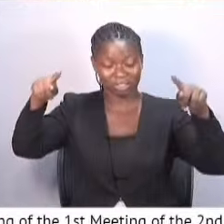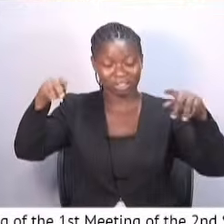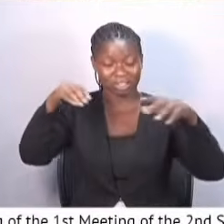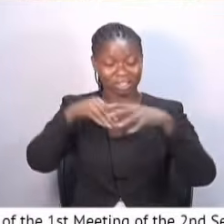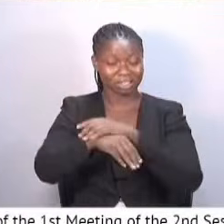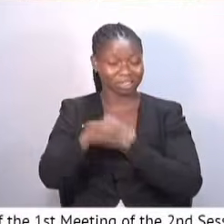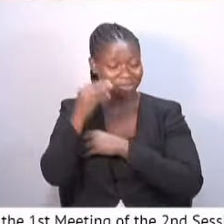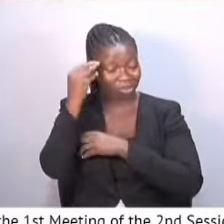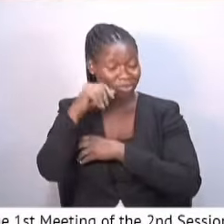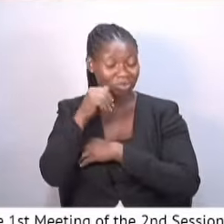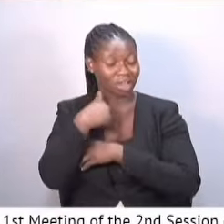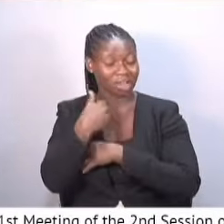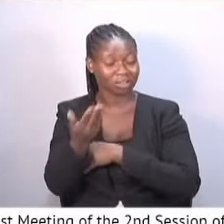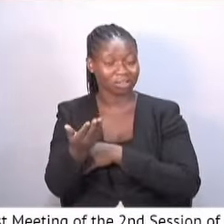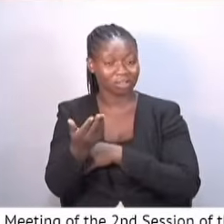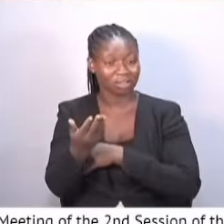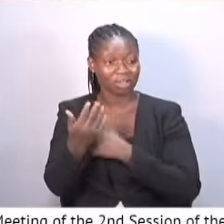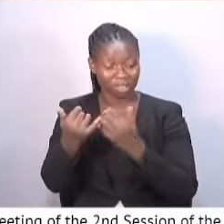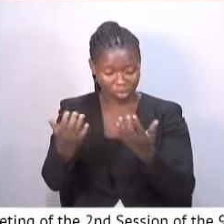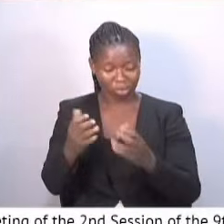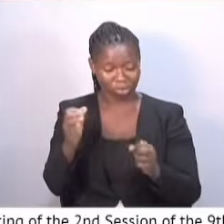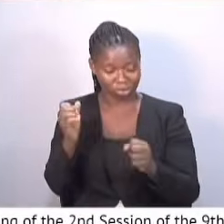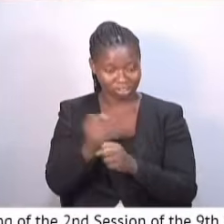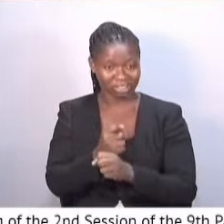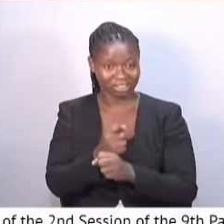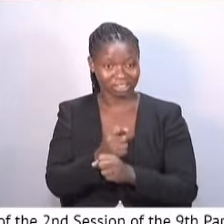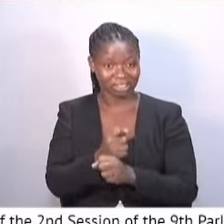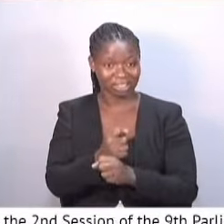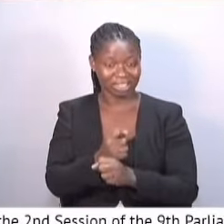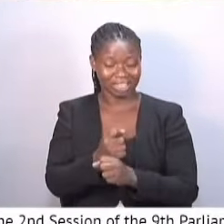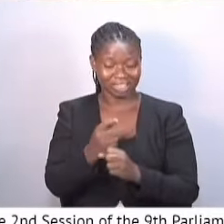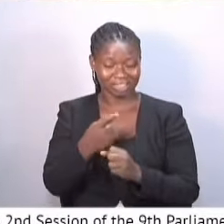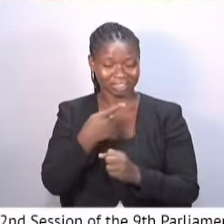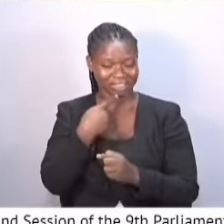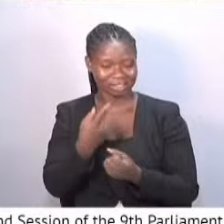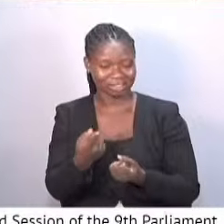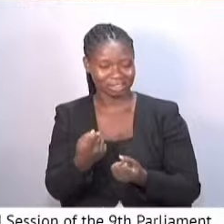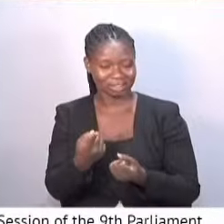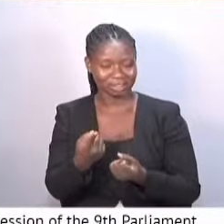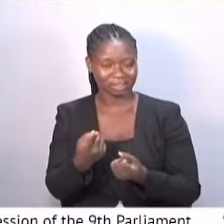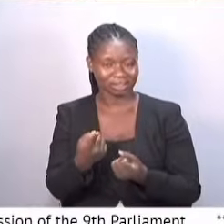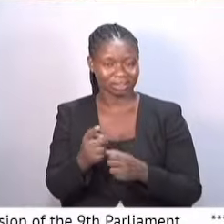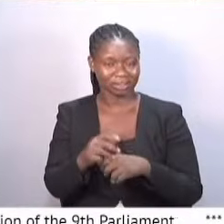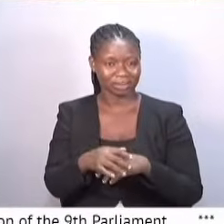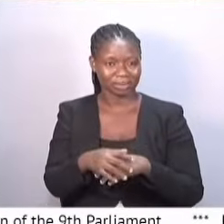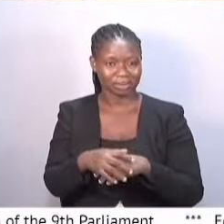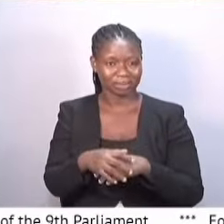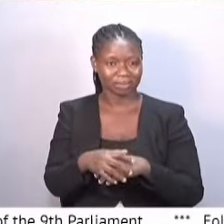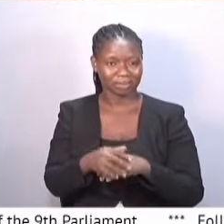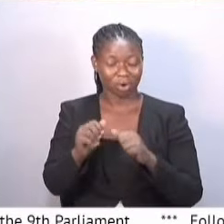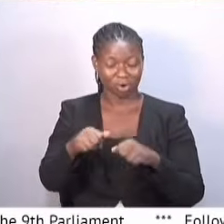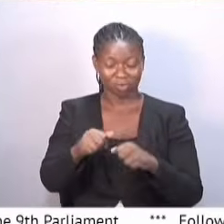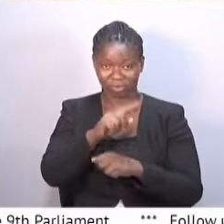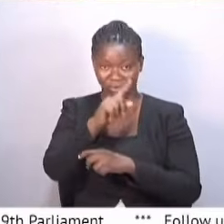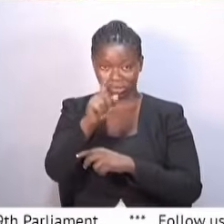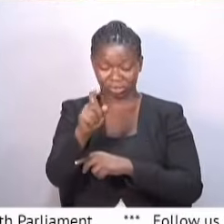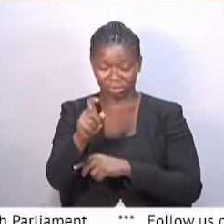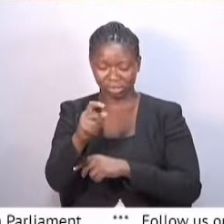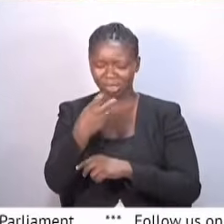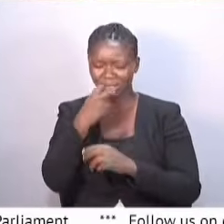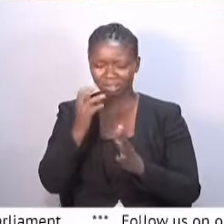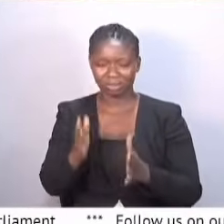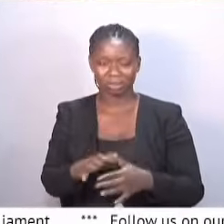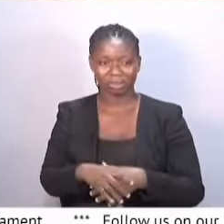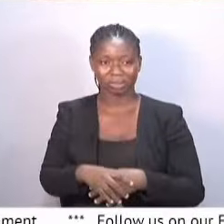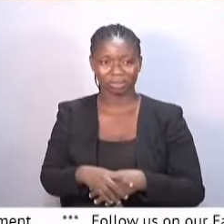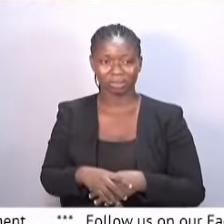You didn't have one. Now you want to get there and then determine admissibility of the question. Mr.